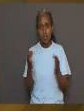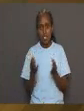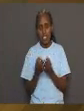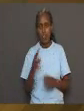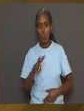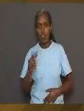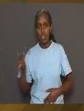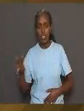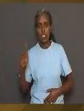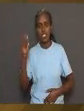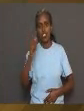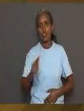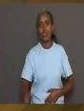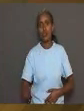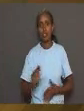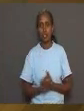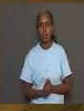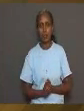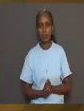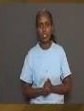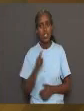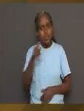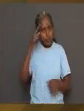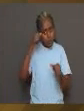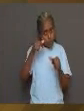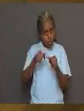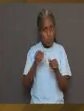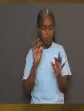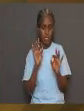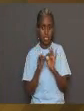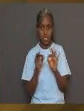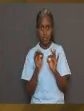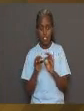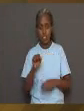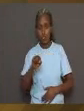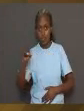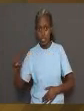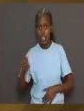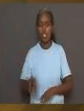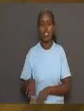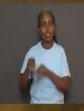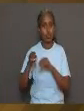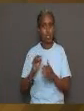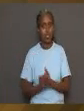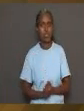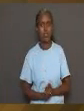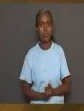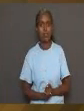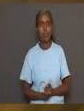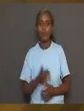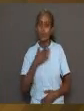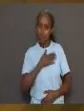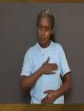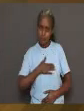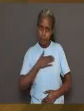vector geometry. Do you remember the definition of a scalar, students?